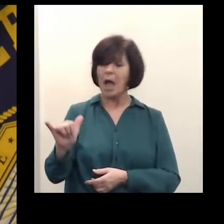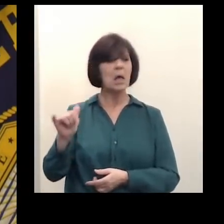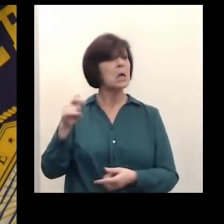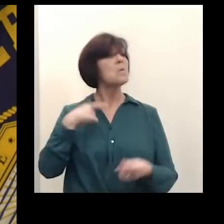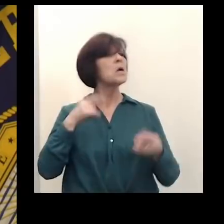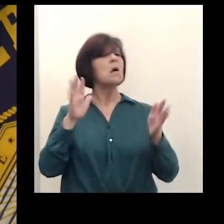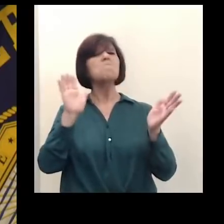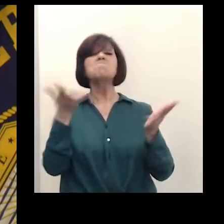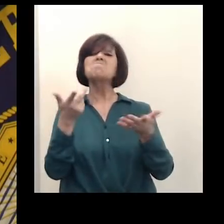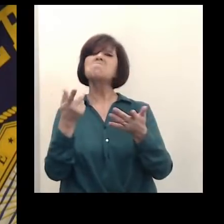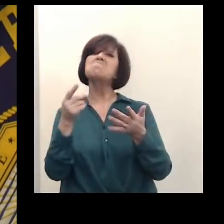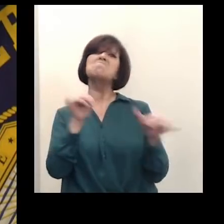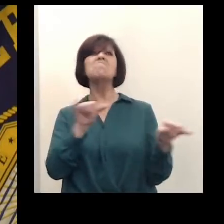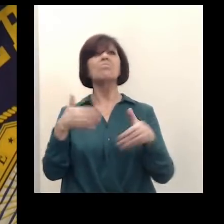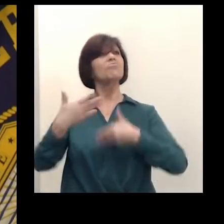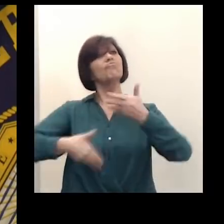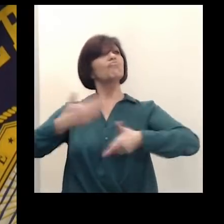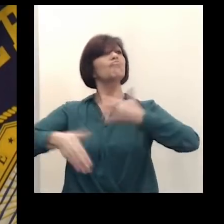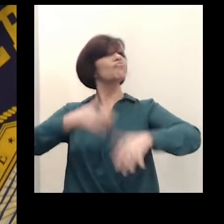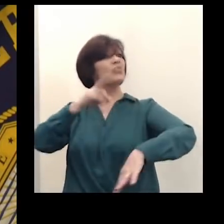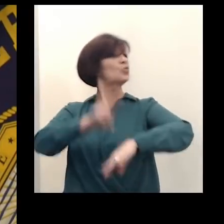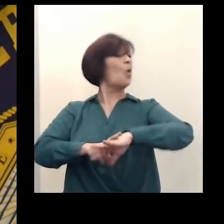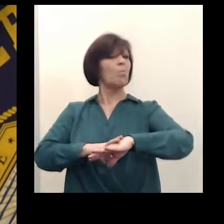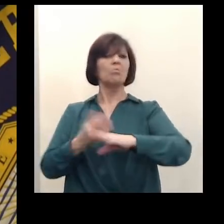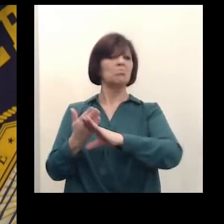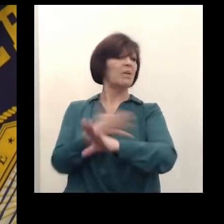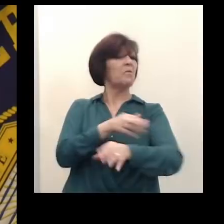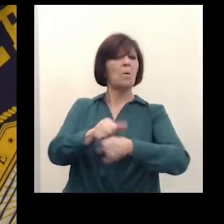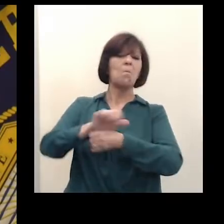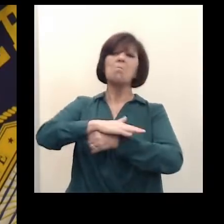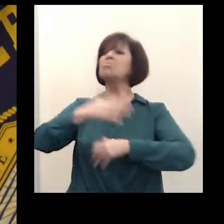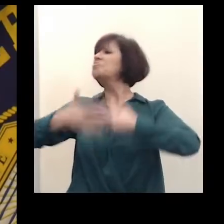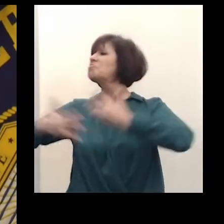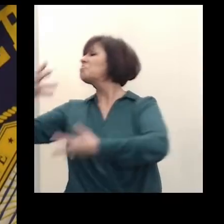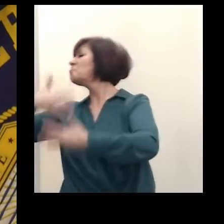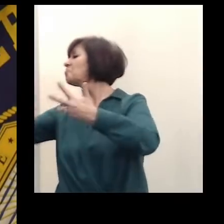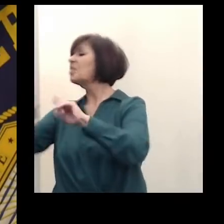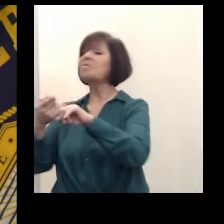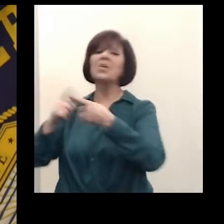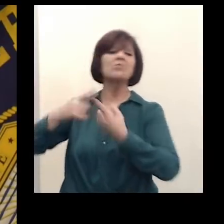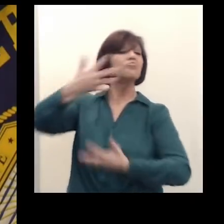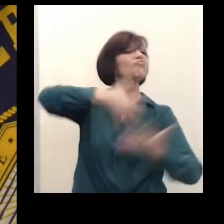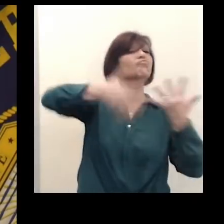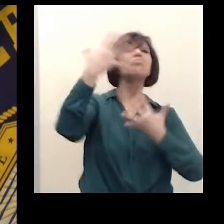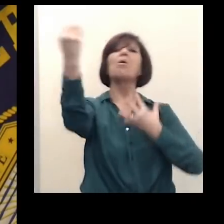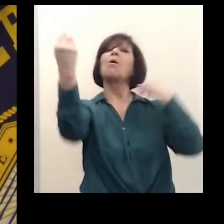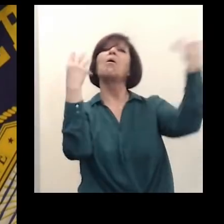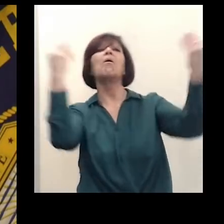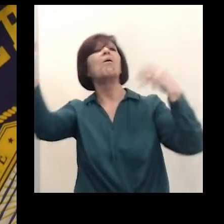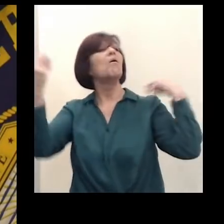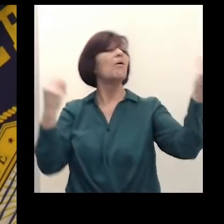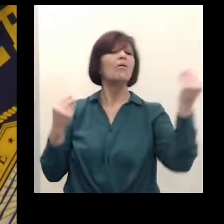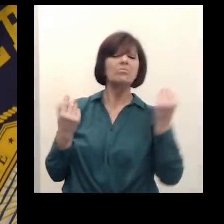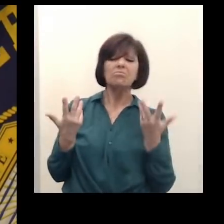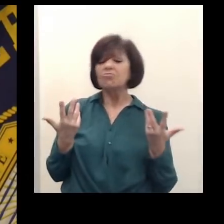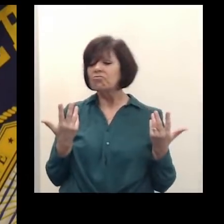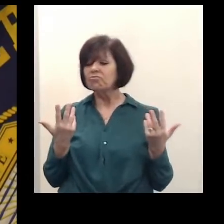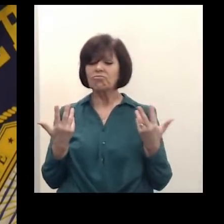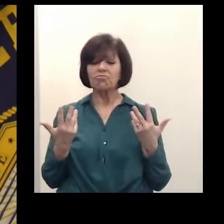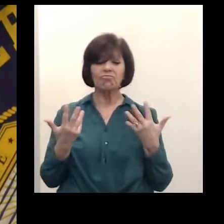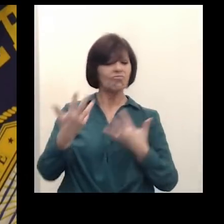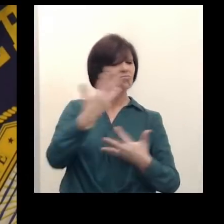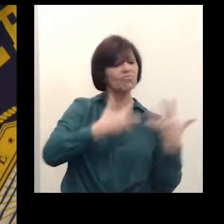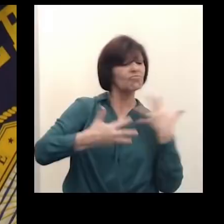pre- or post-pandemic mode. We've been interacting with our friends. We've been involved with interactions that are